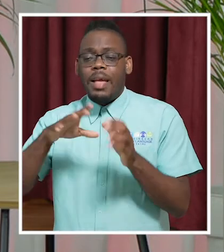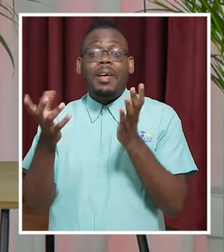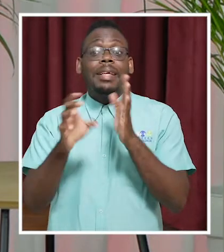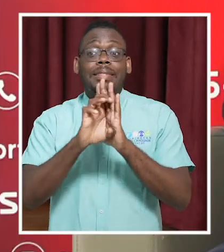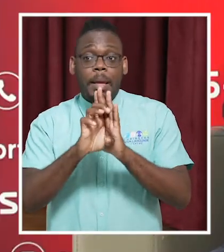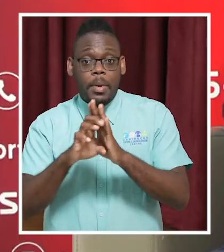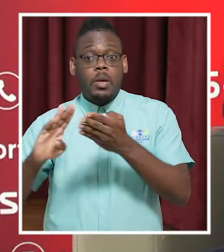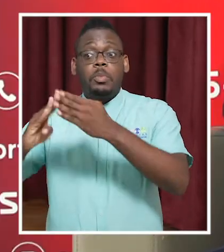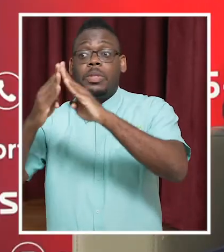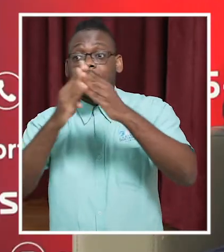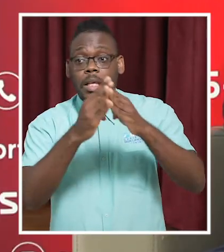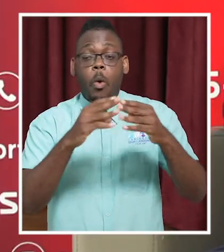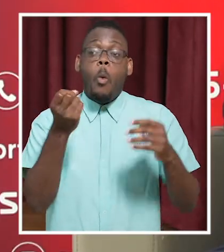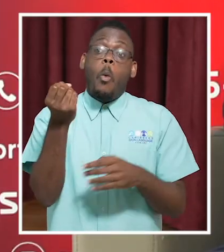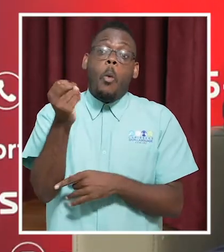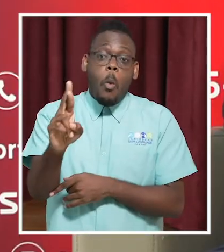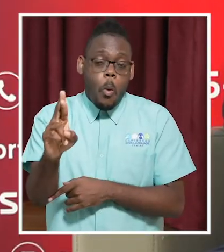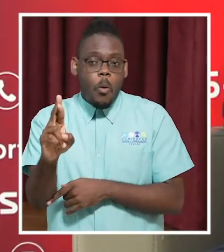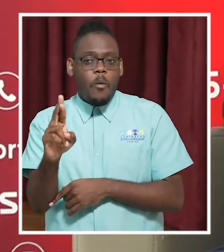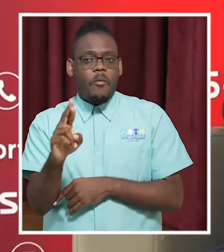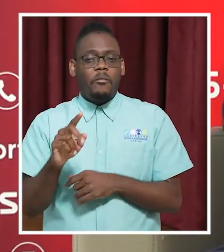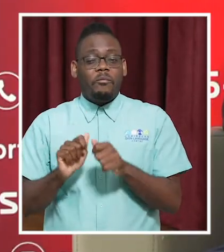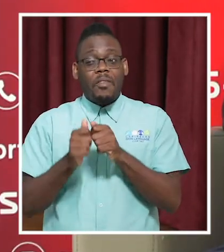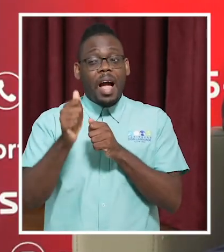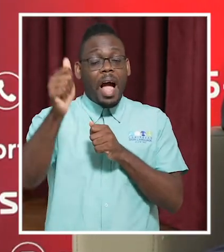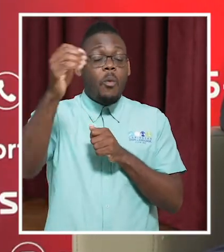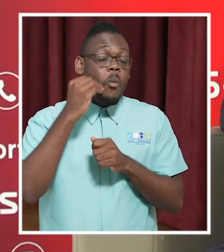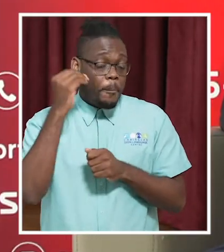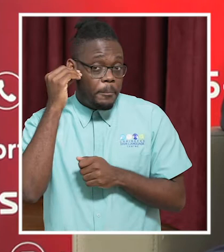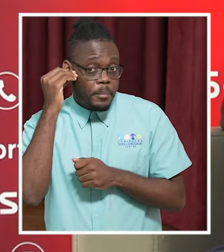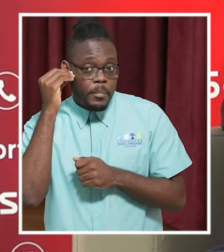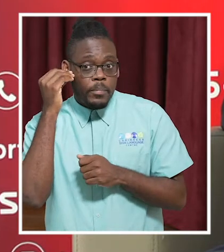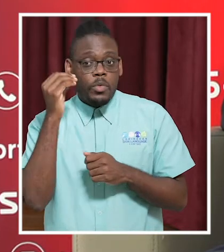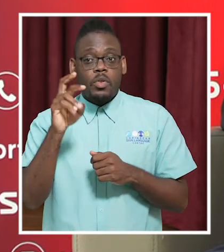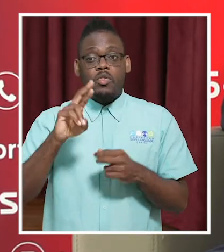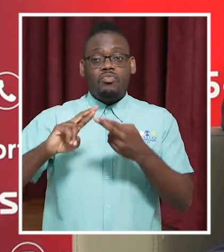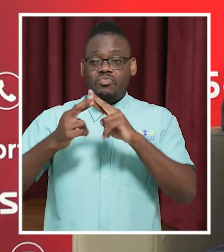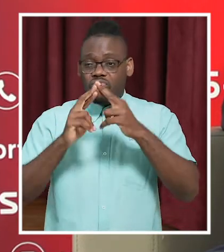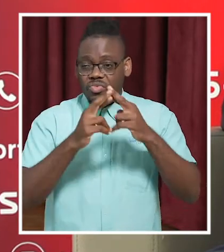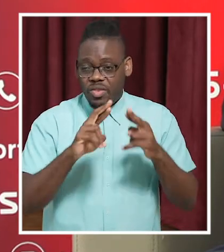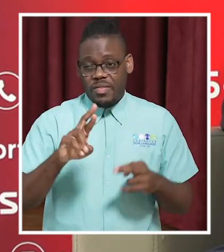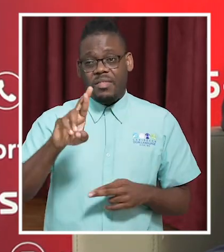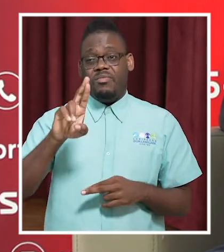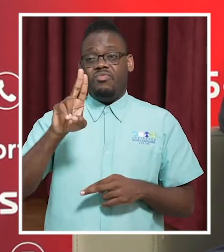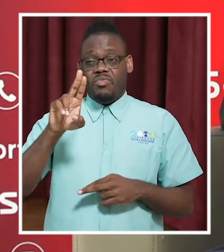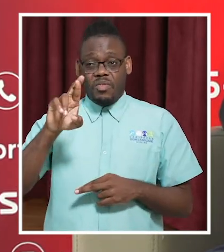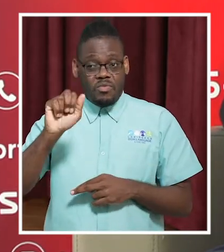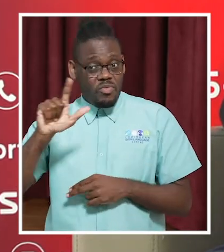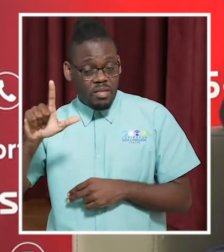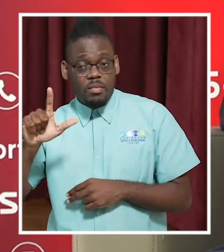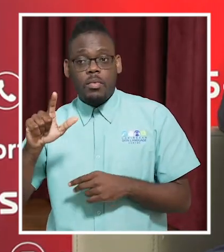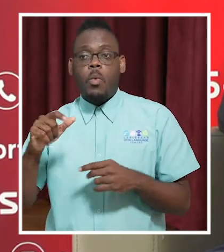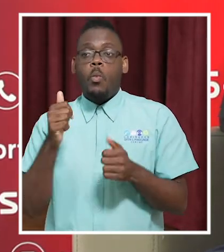definitely in more urban environments, again, perhaps because of the distractibility and because of the tendency for that lack of order and